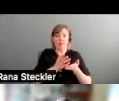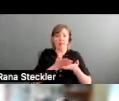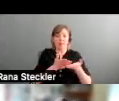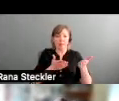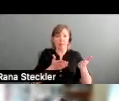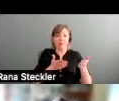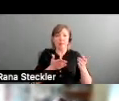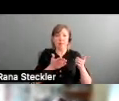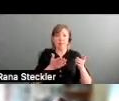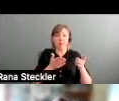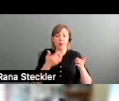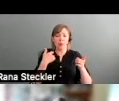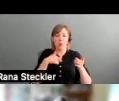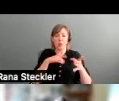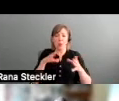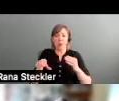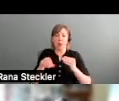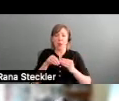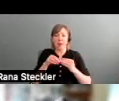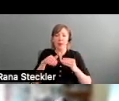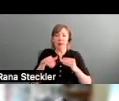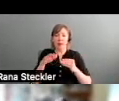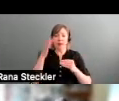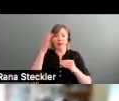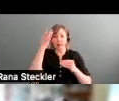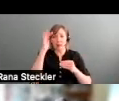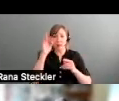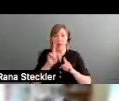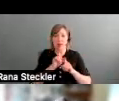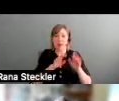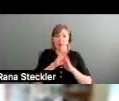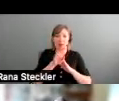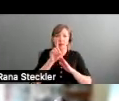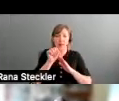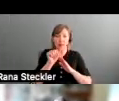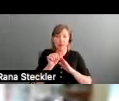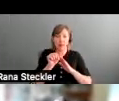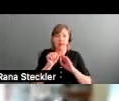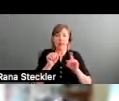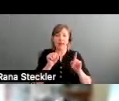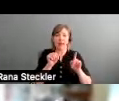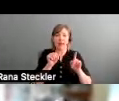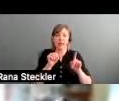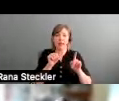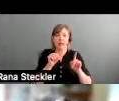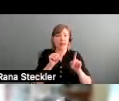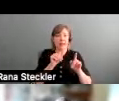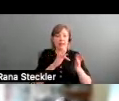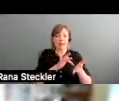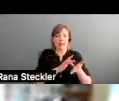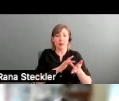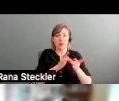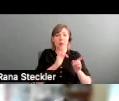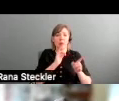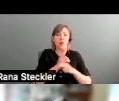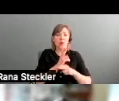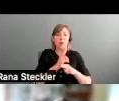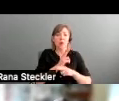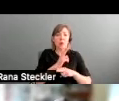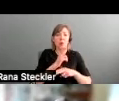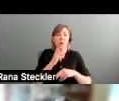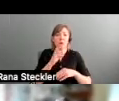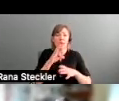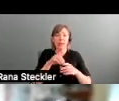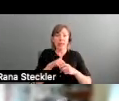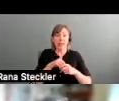we bring in the field of intellectual and developmental disability, psychopharmaceuticals were used